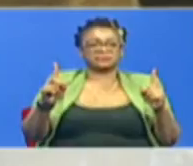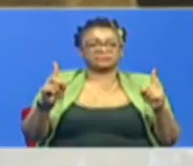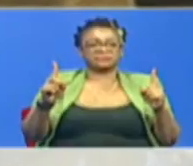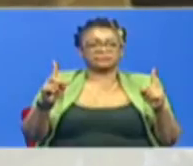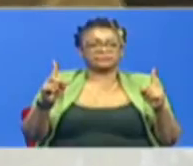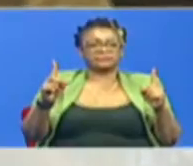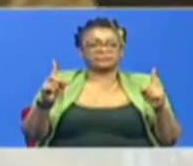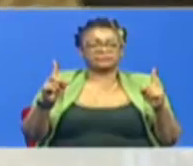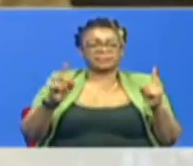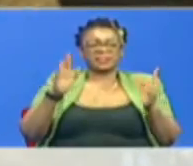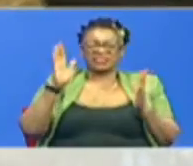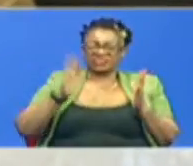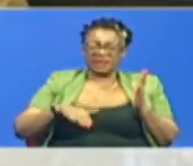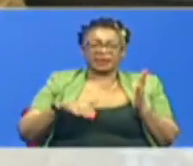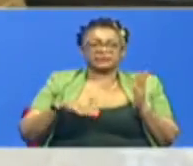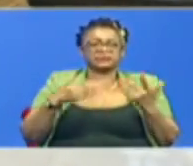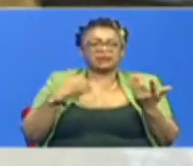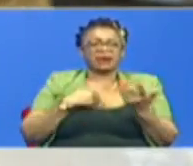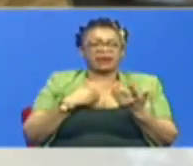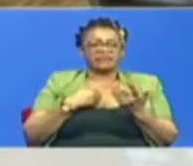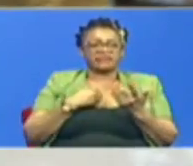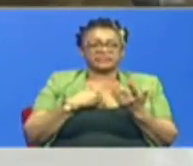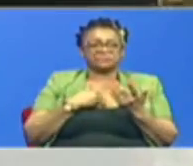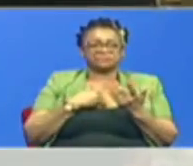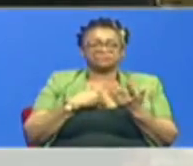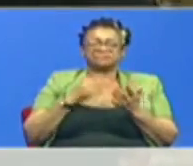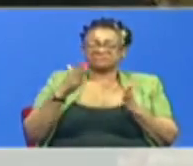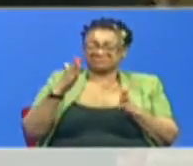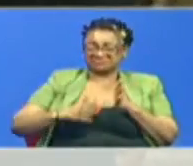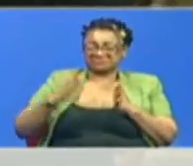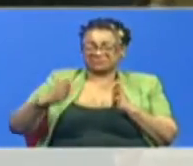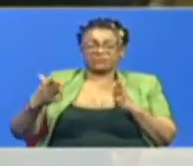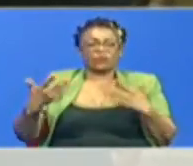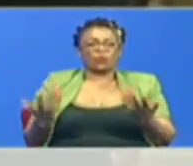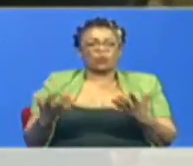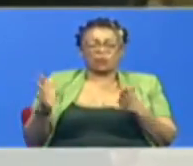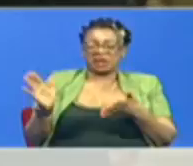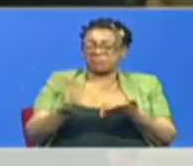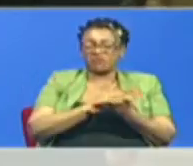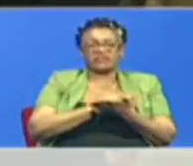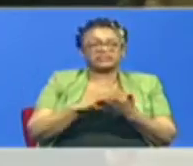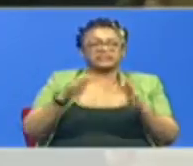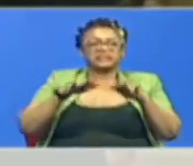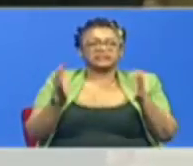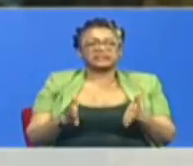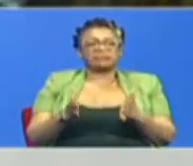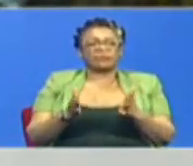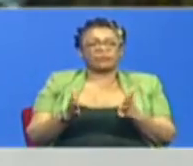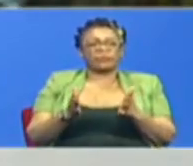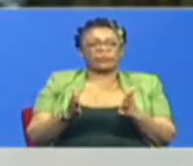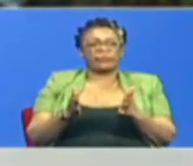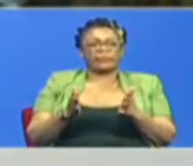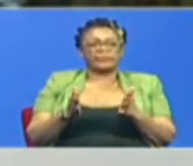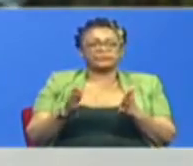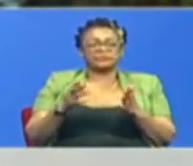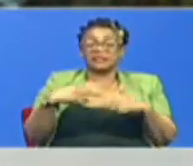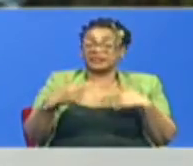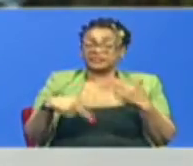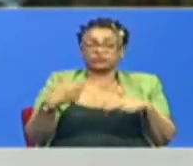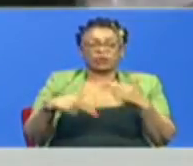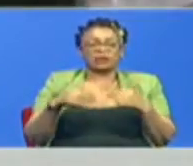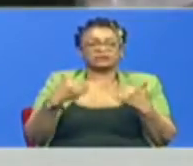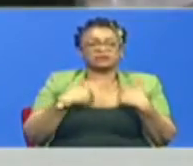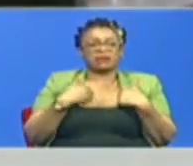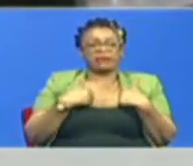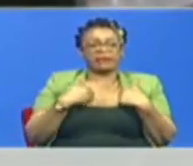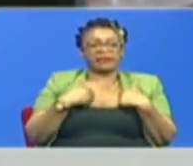instead of installing plexiglass dividers or removing tables, Le Monarch restaurant is placing